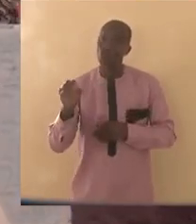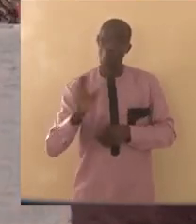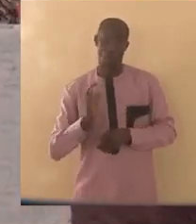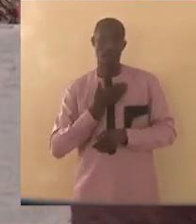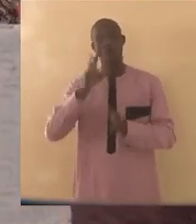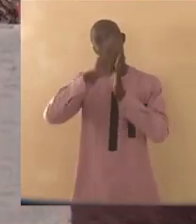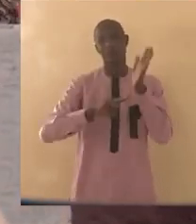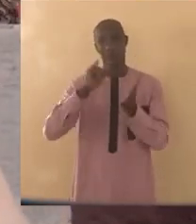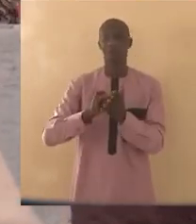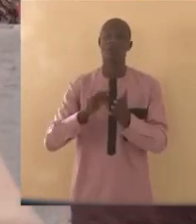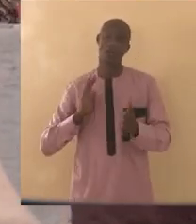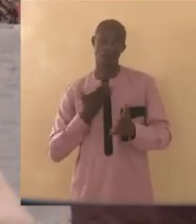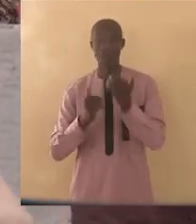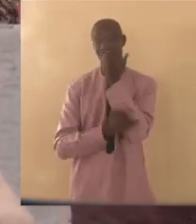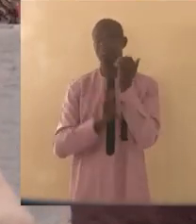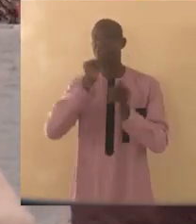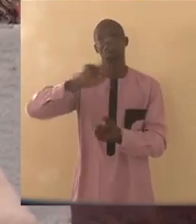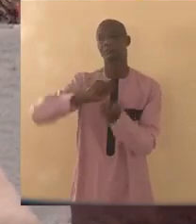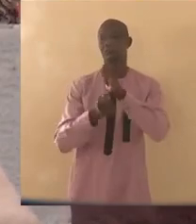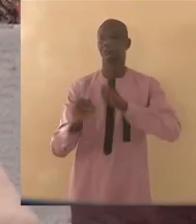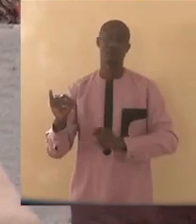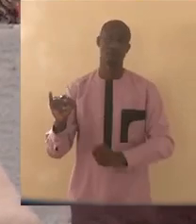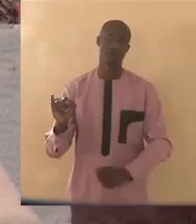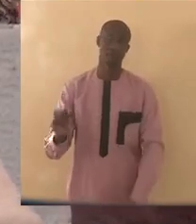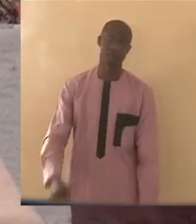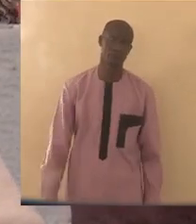No wonder our society is not changing.